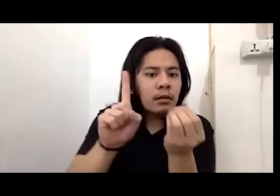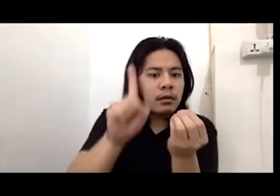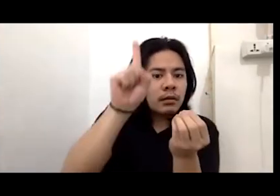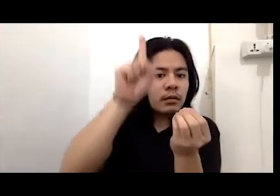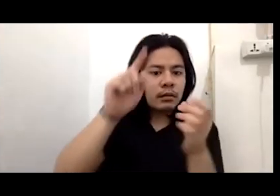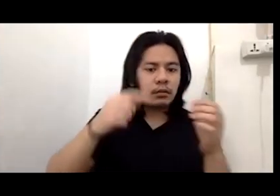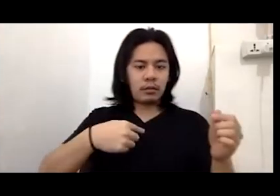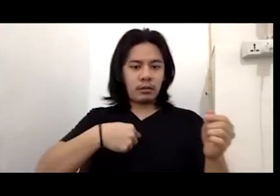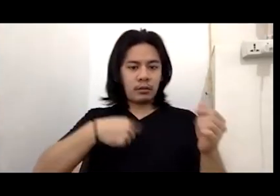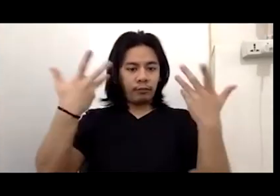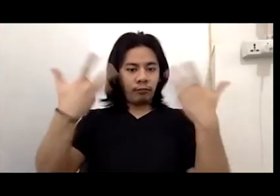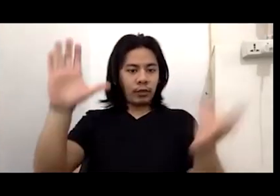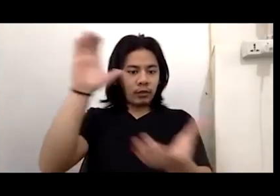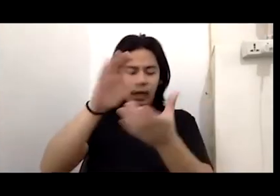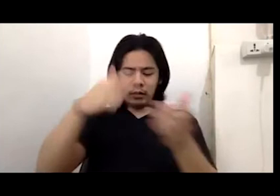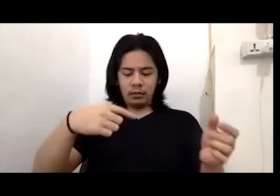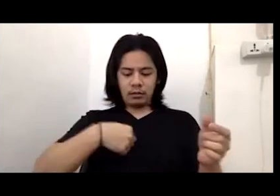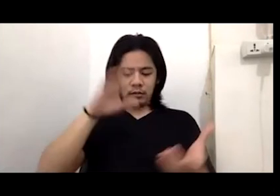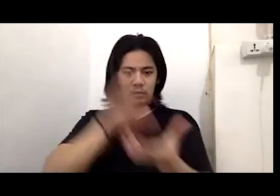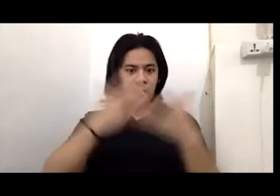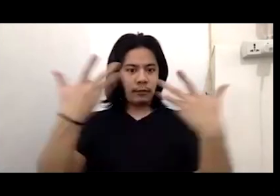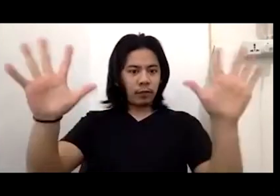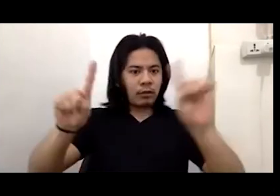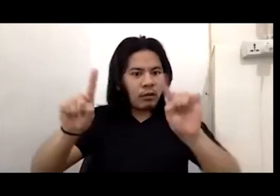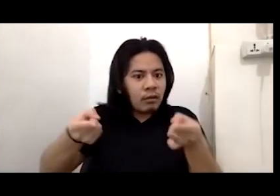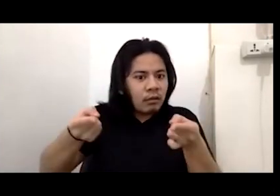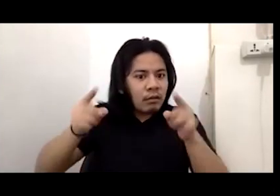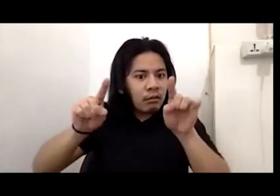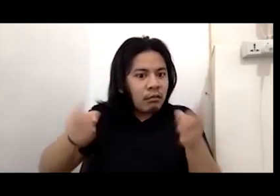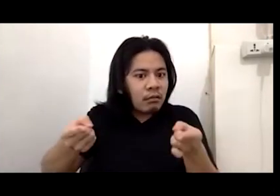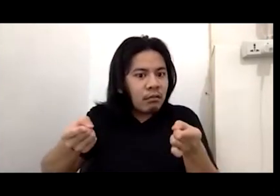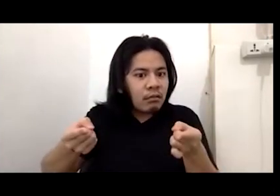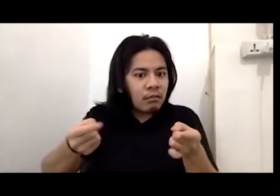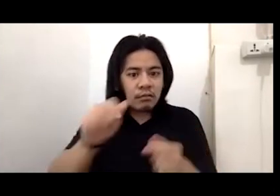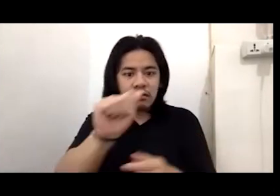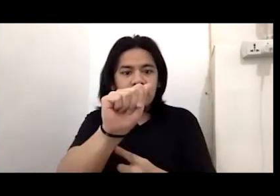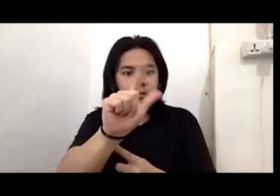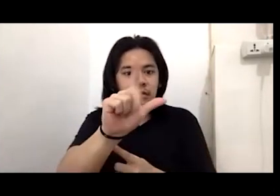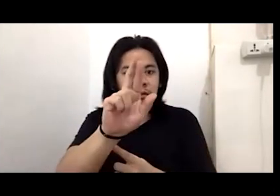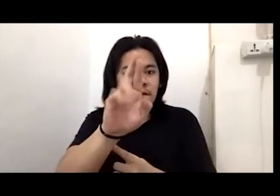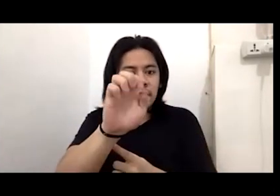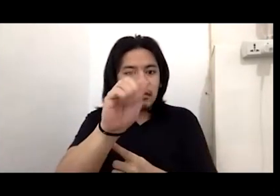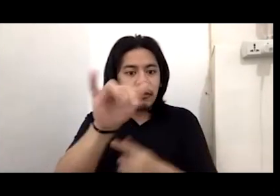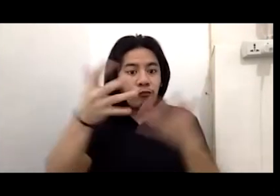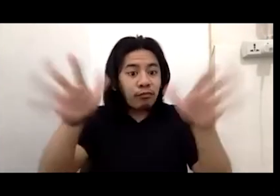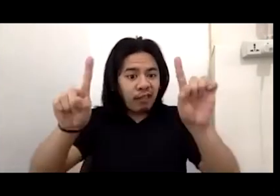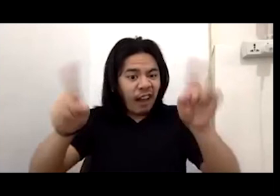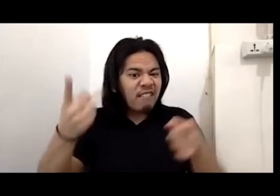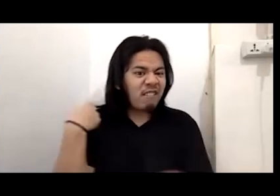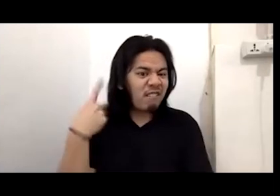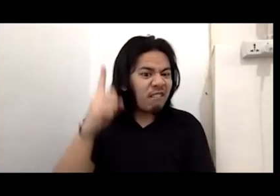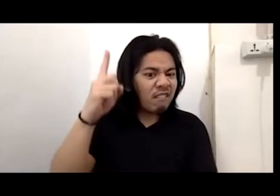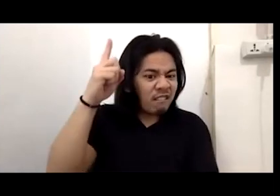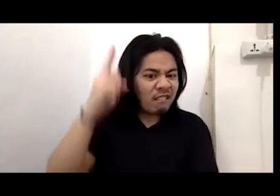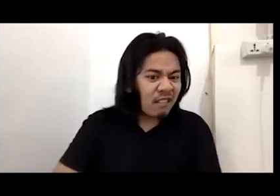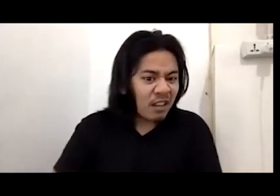sir. What about the example about being married already? We also